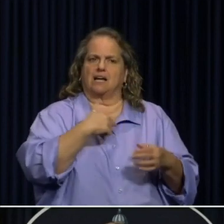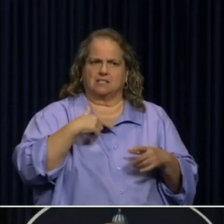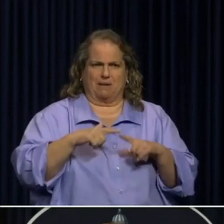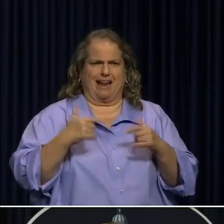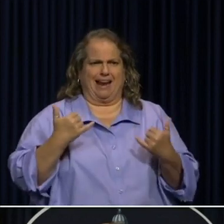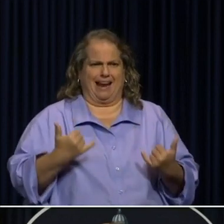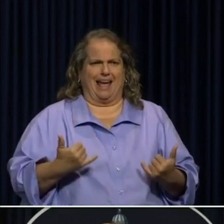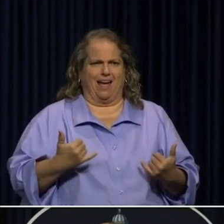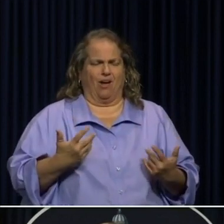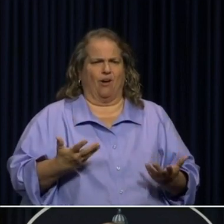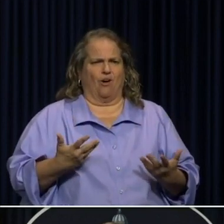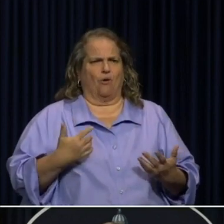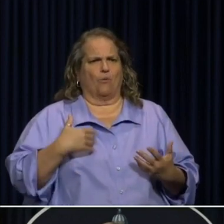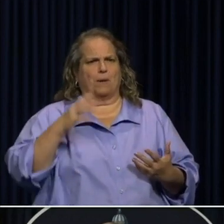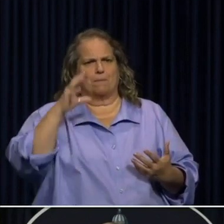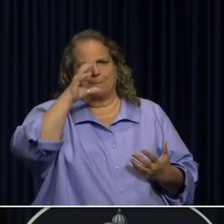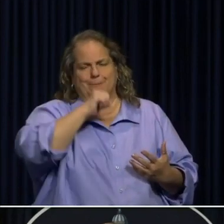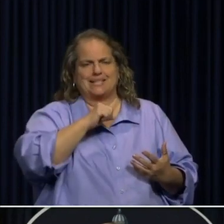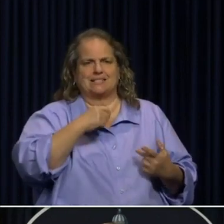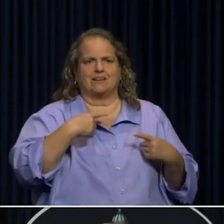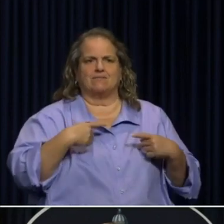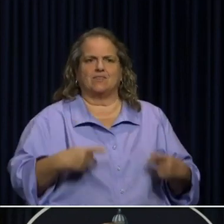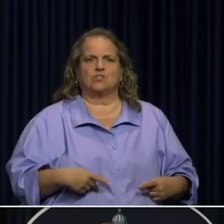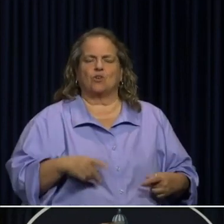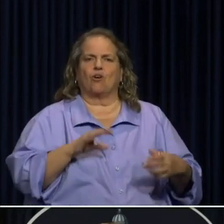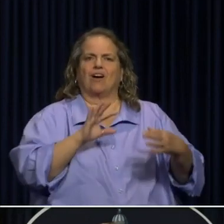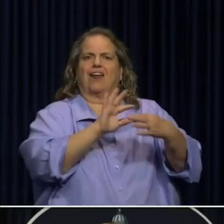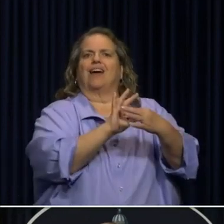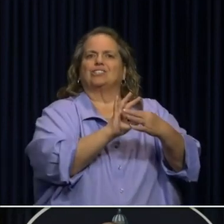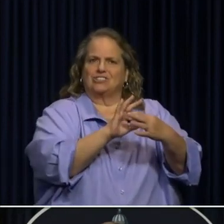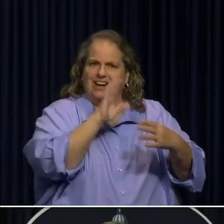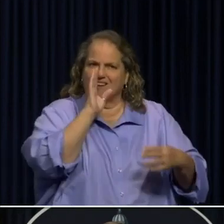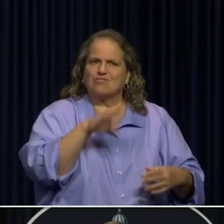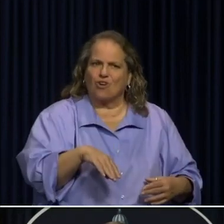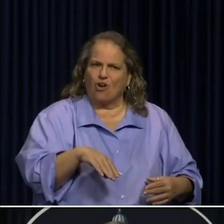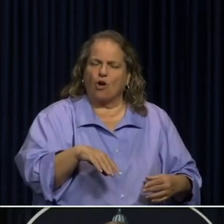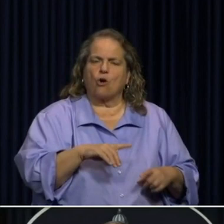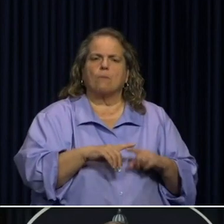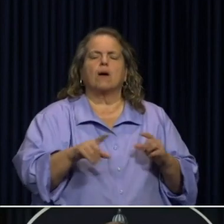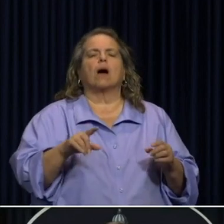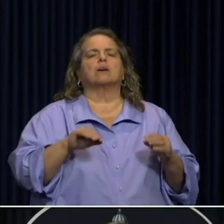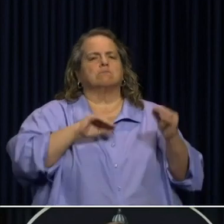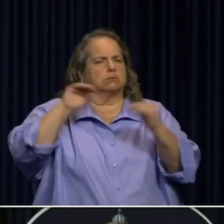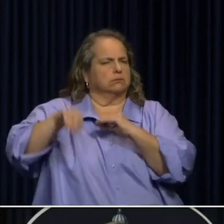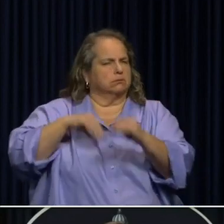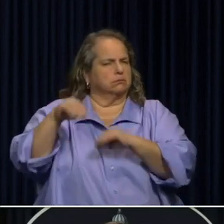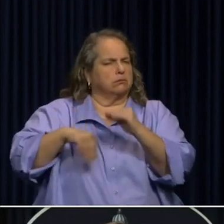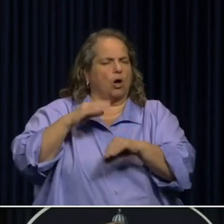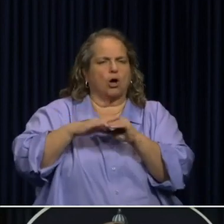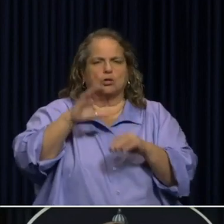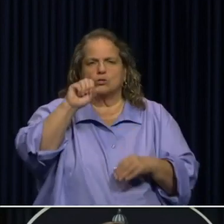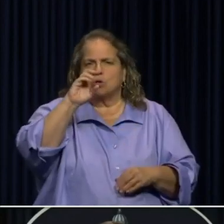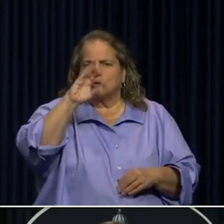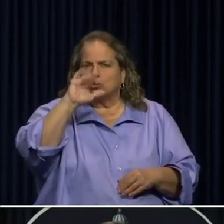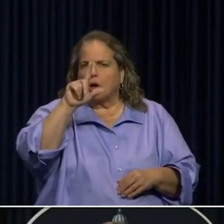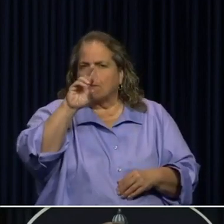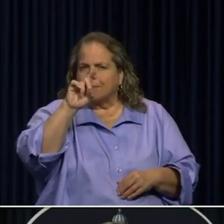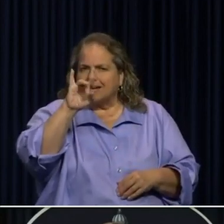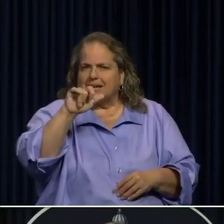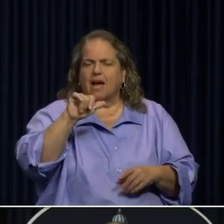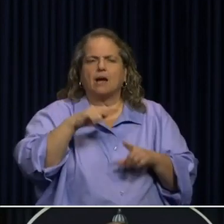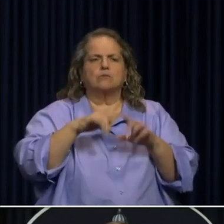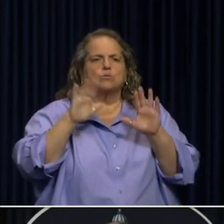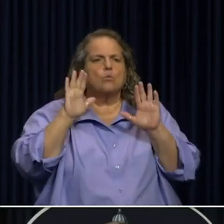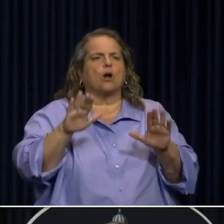how much we miss that physical connection, but to fill up social media with as many examples